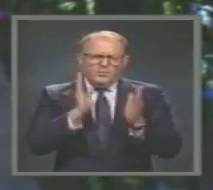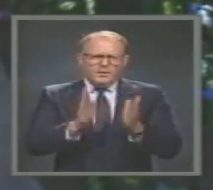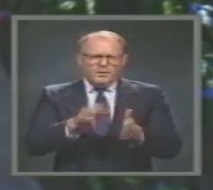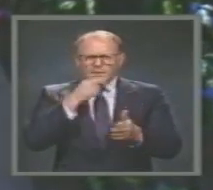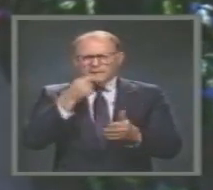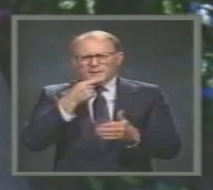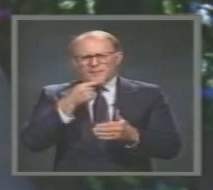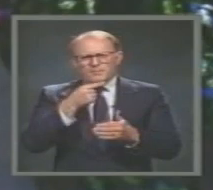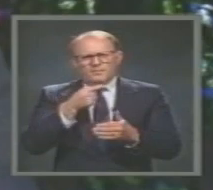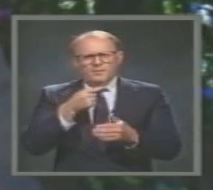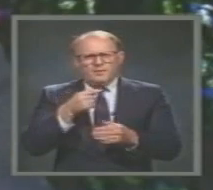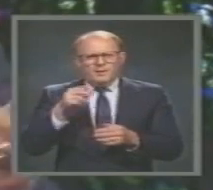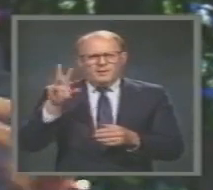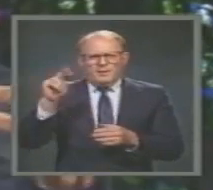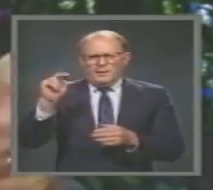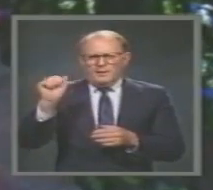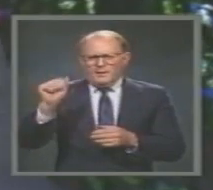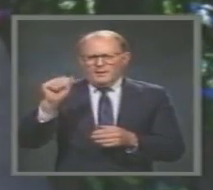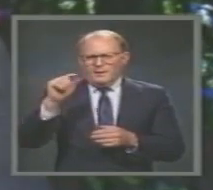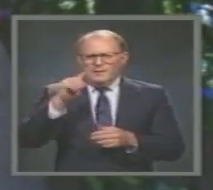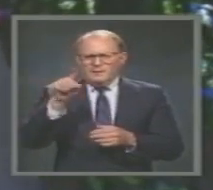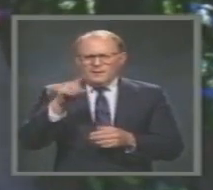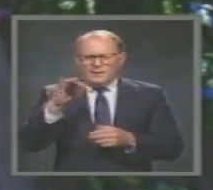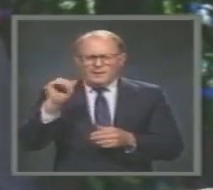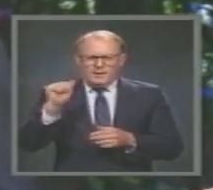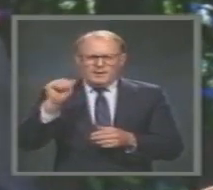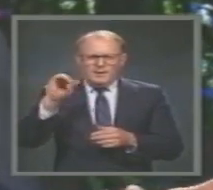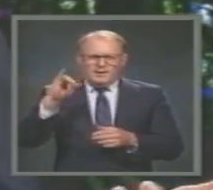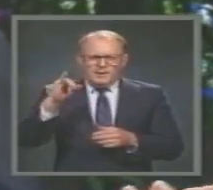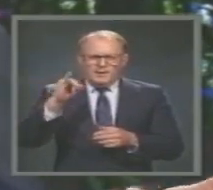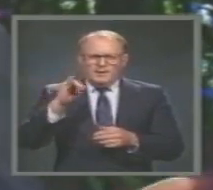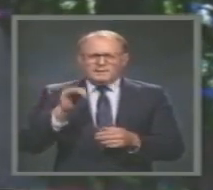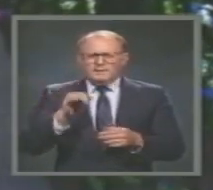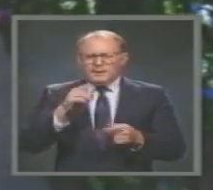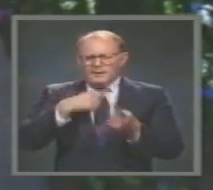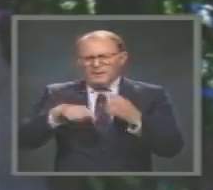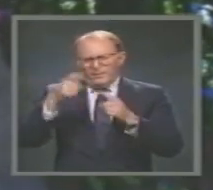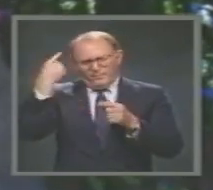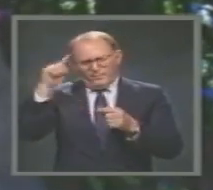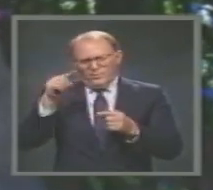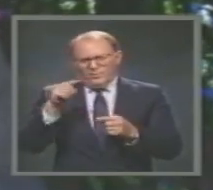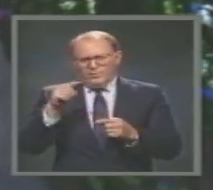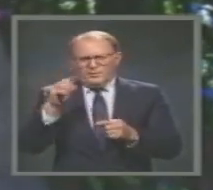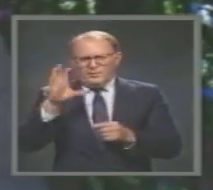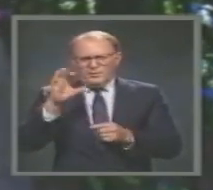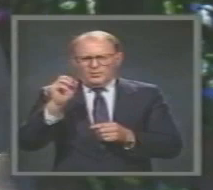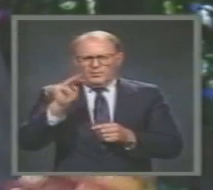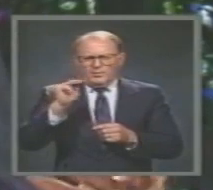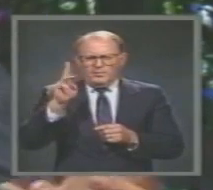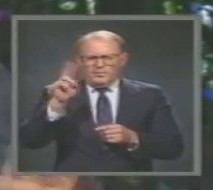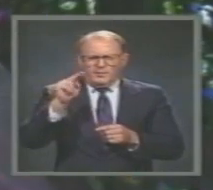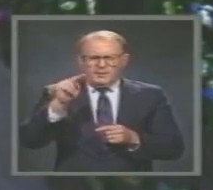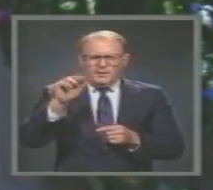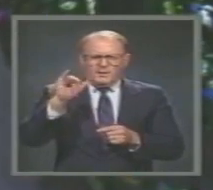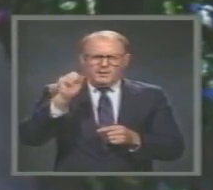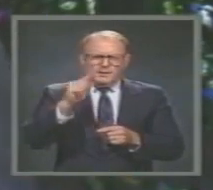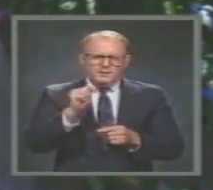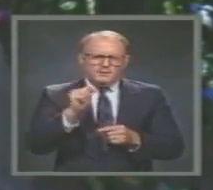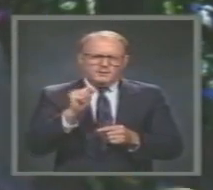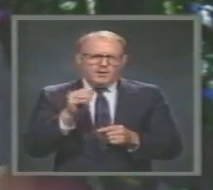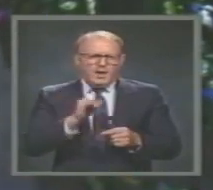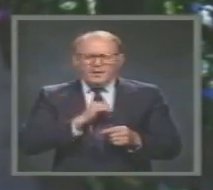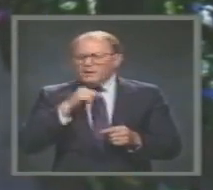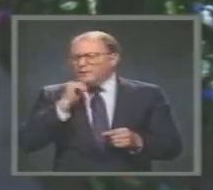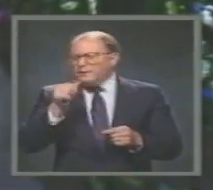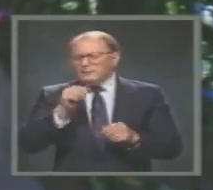said, "The Nazis first came for the communist, and I didn't speak up because I wasn't a communist. Then they came for the Jews, and I didn't